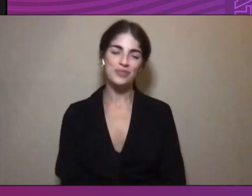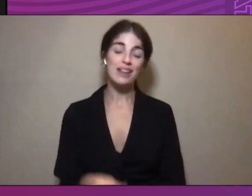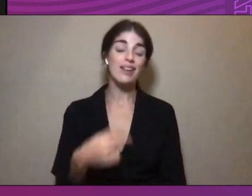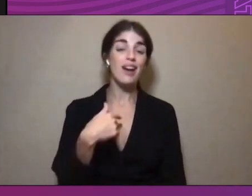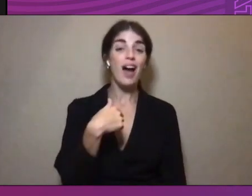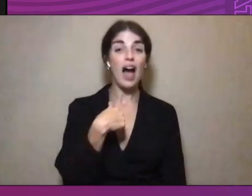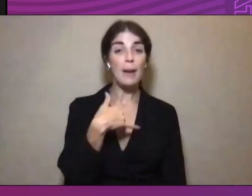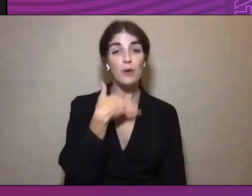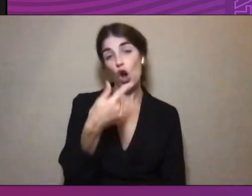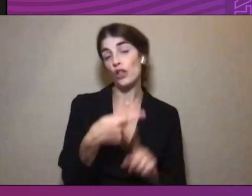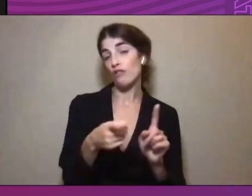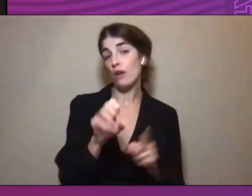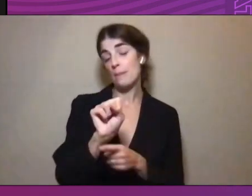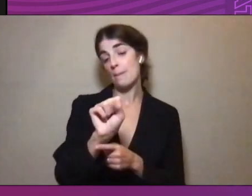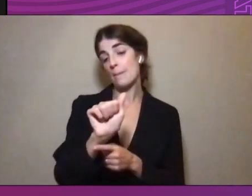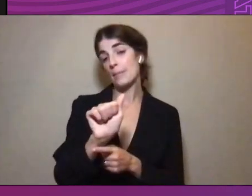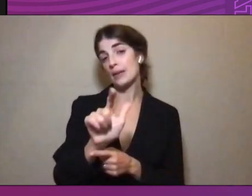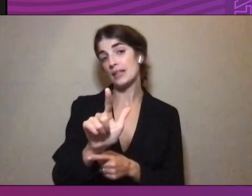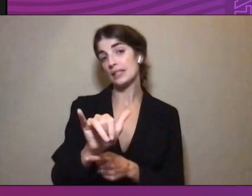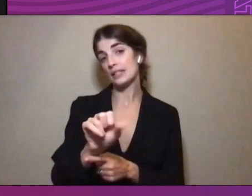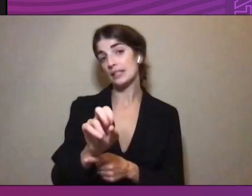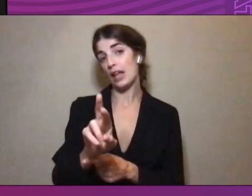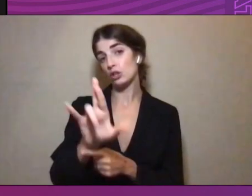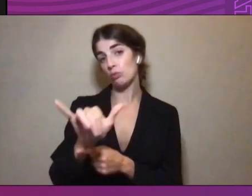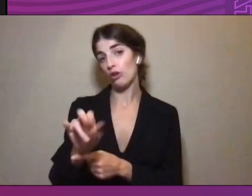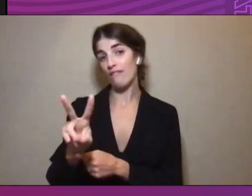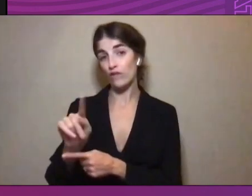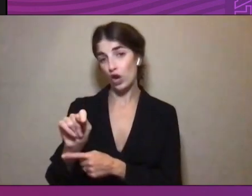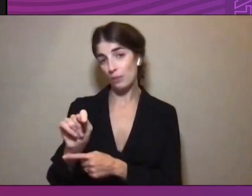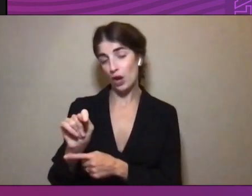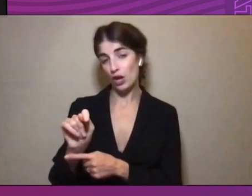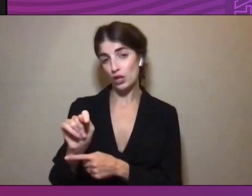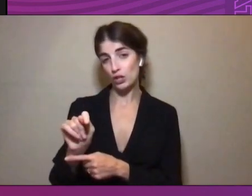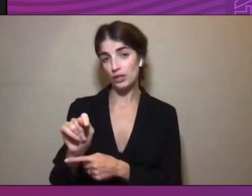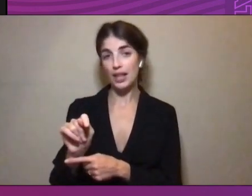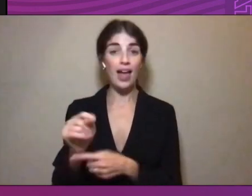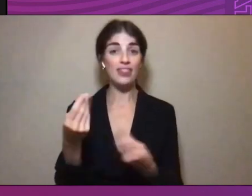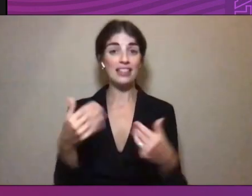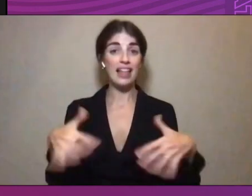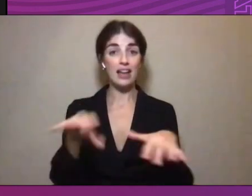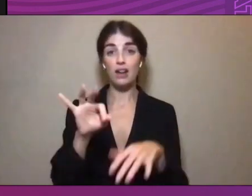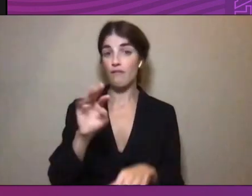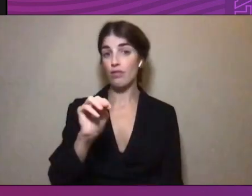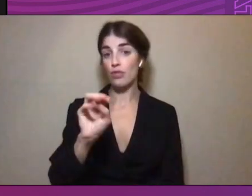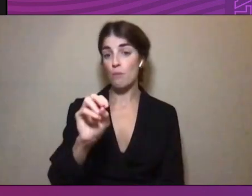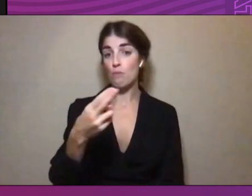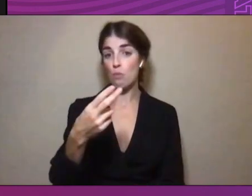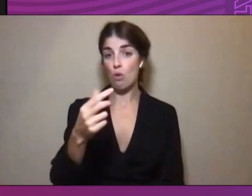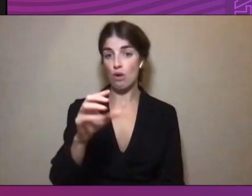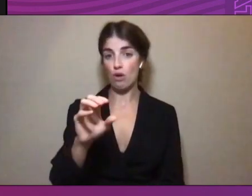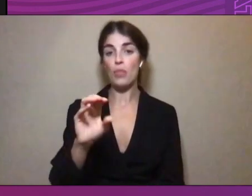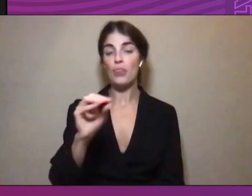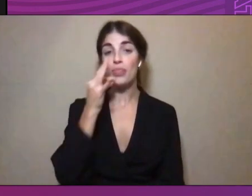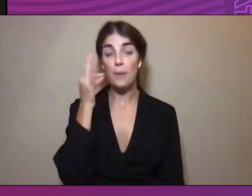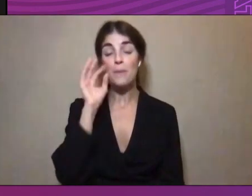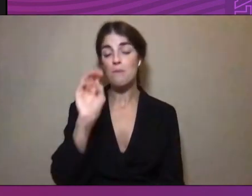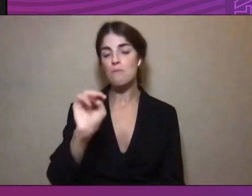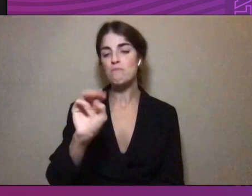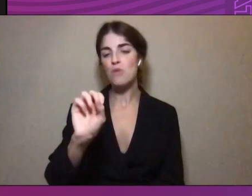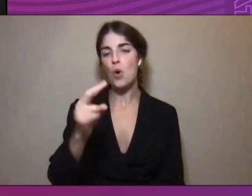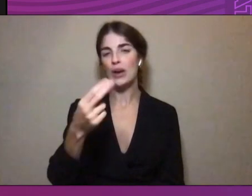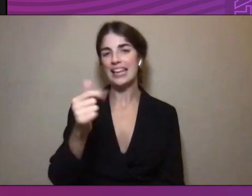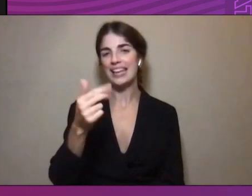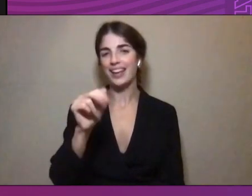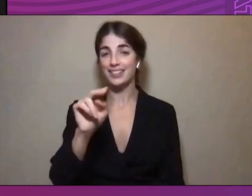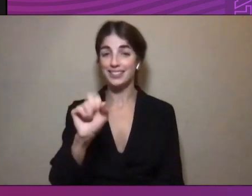Salisbury, Vermont, which is the land of the Mohicans. This is my first nomination